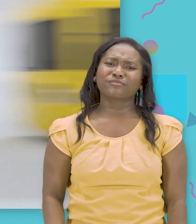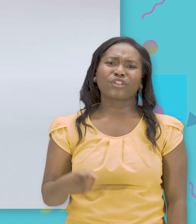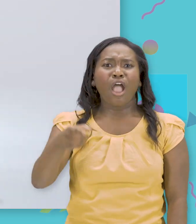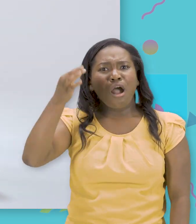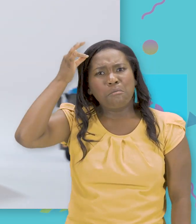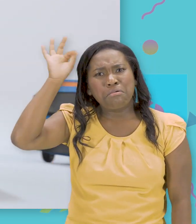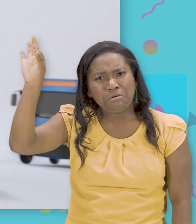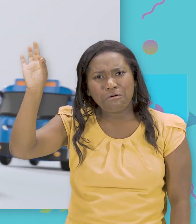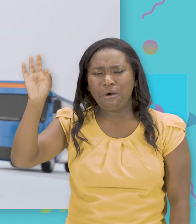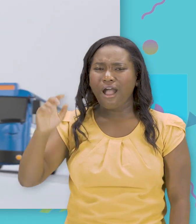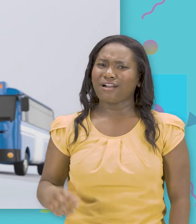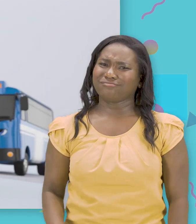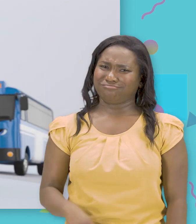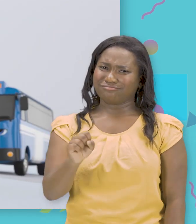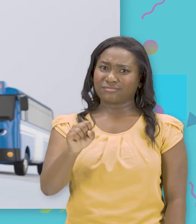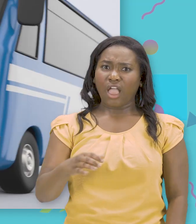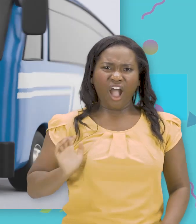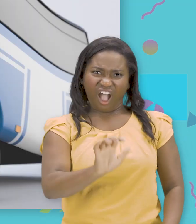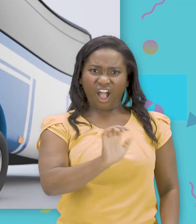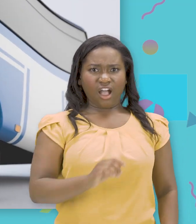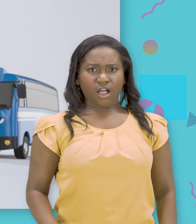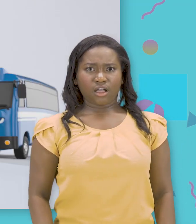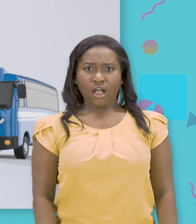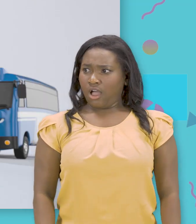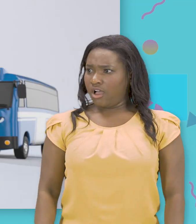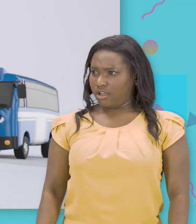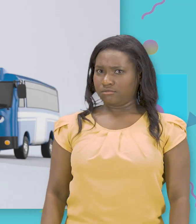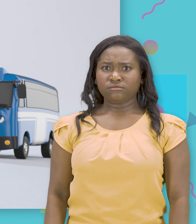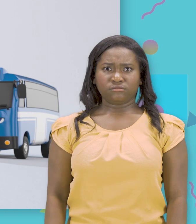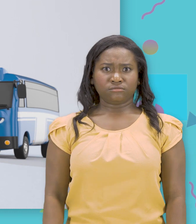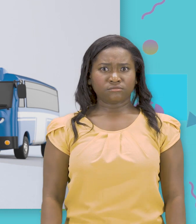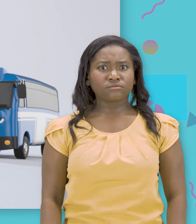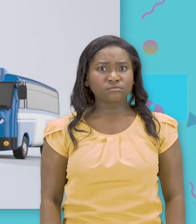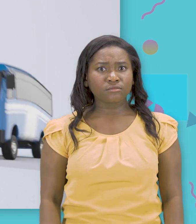Oh no, you were so close, Buster.